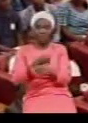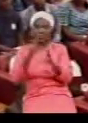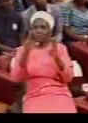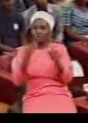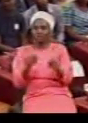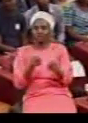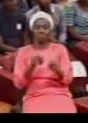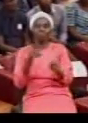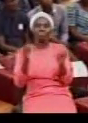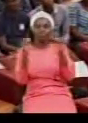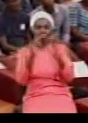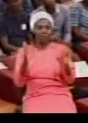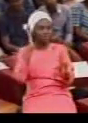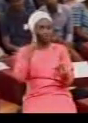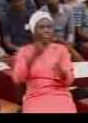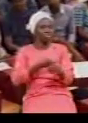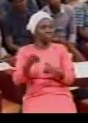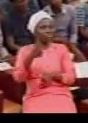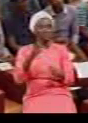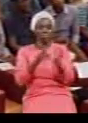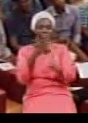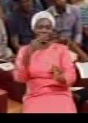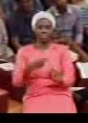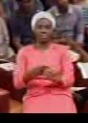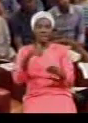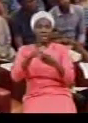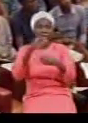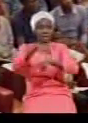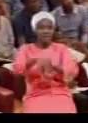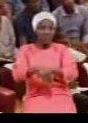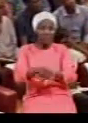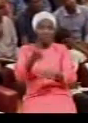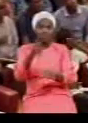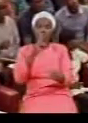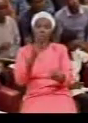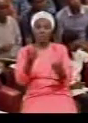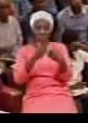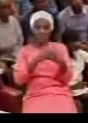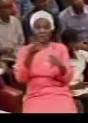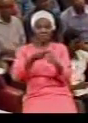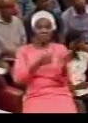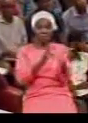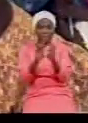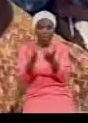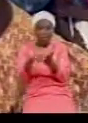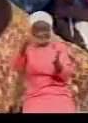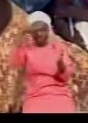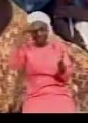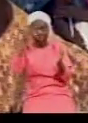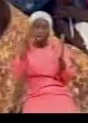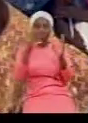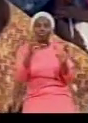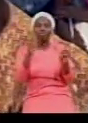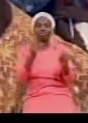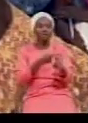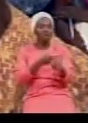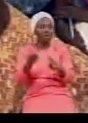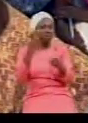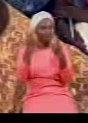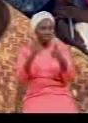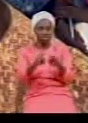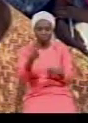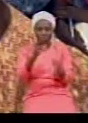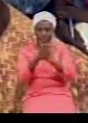the night you are going to Bible study, you are coming from Bible study, no harm will happen to you. And you